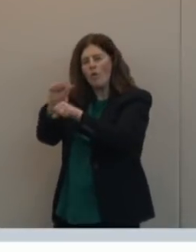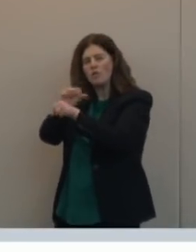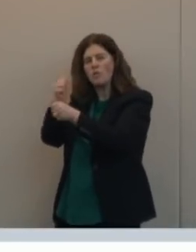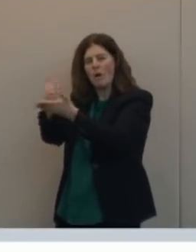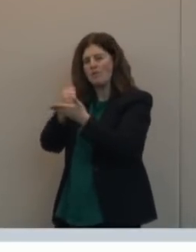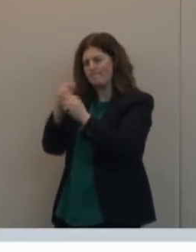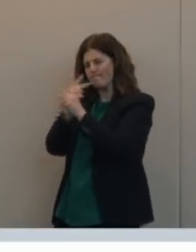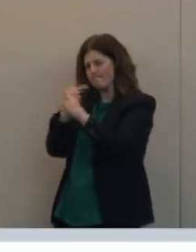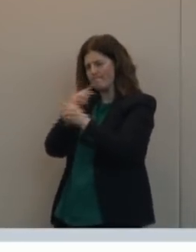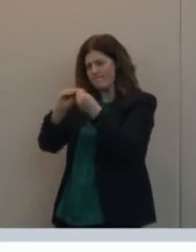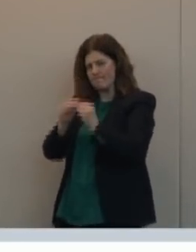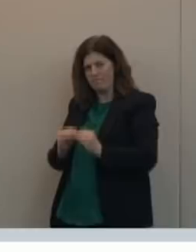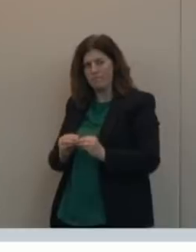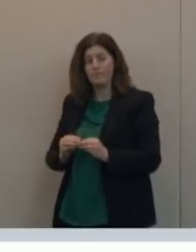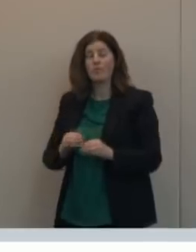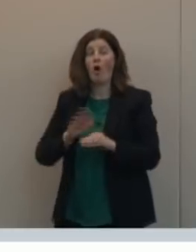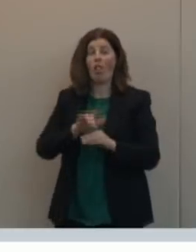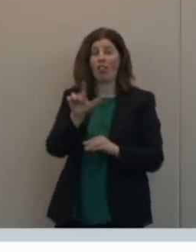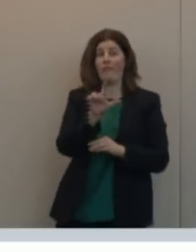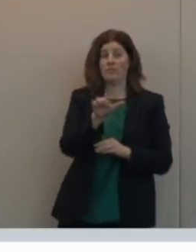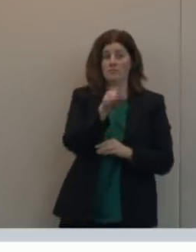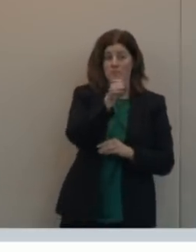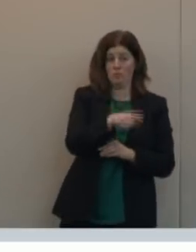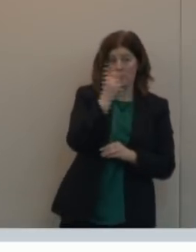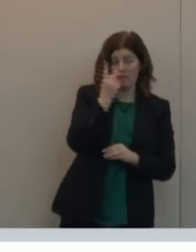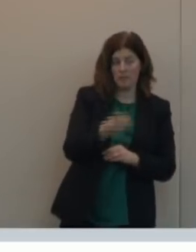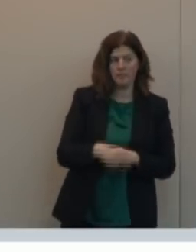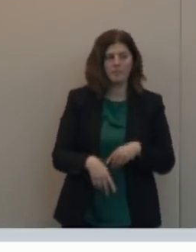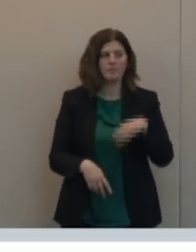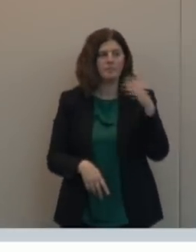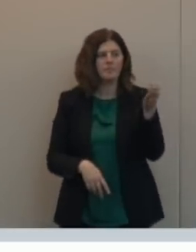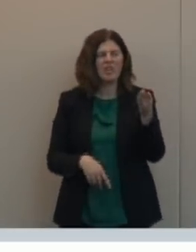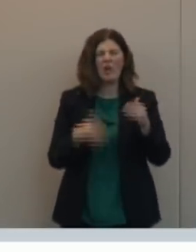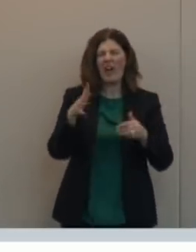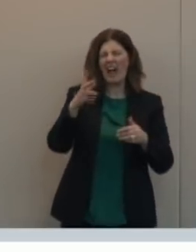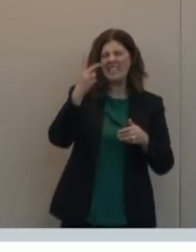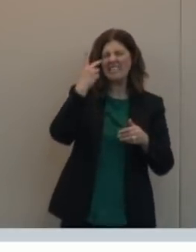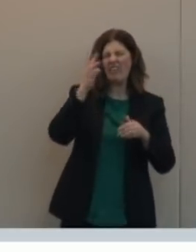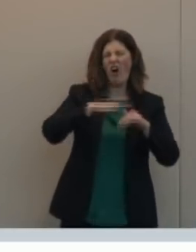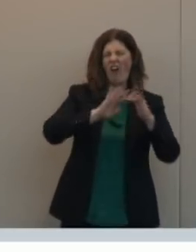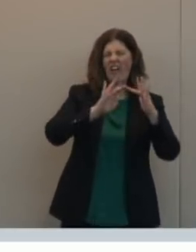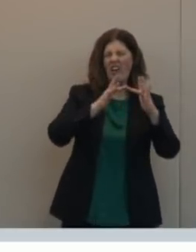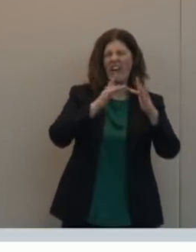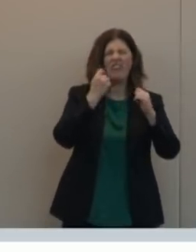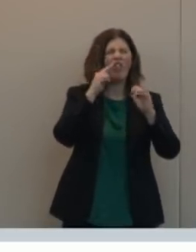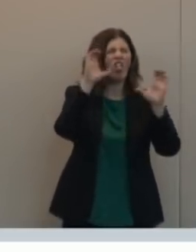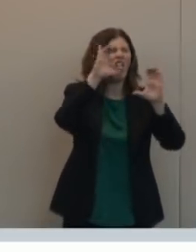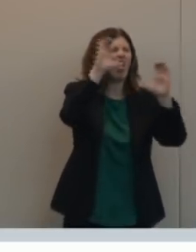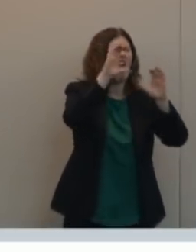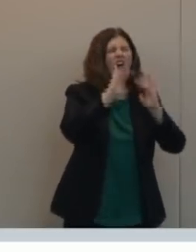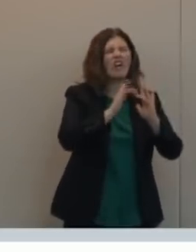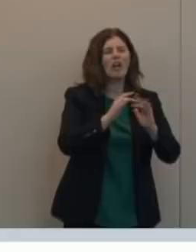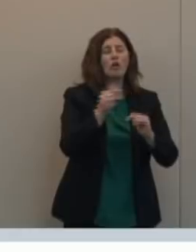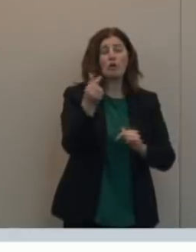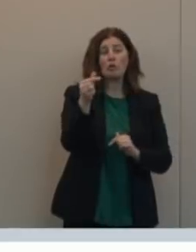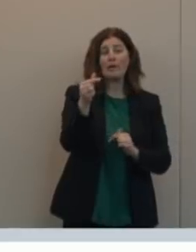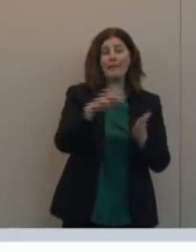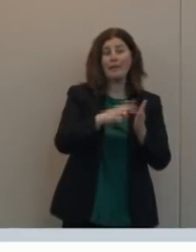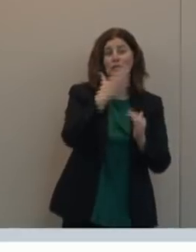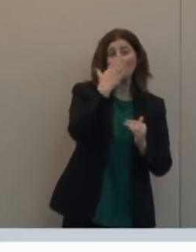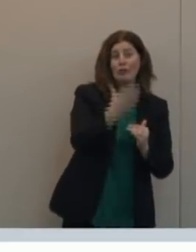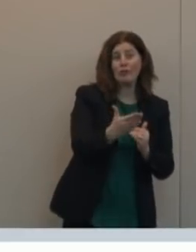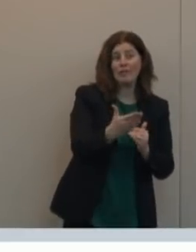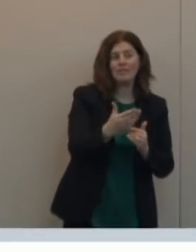data. And the one on the left is what you sort of see on the internet when you go out there. Green is good, and